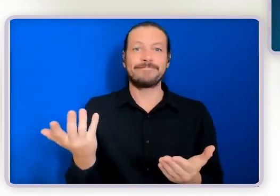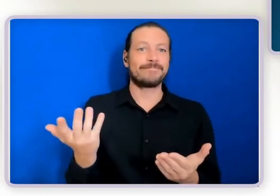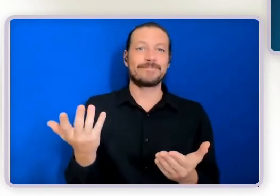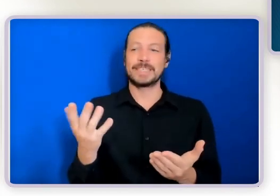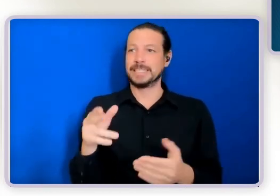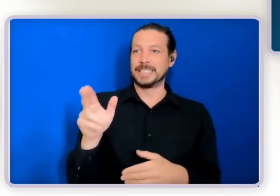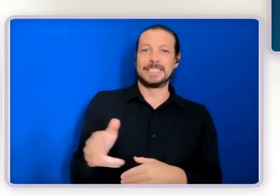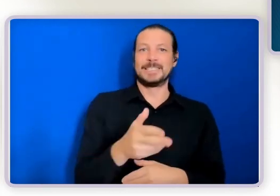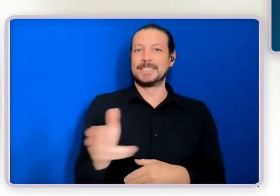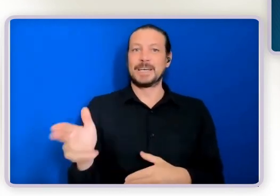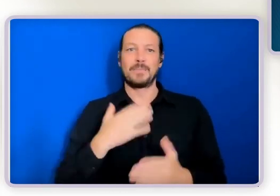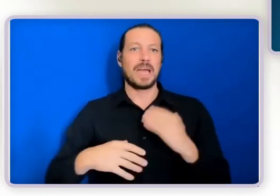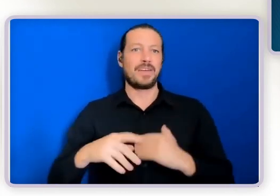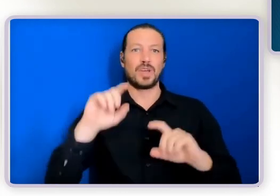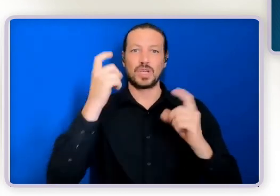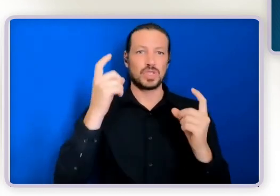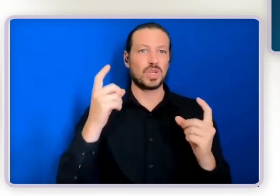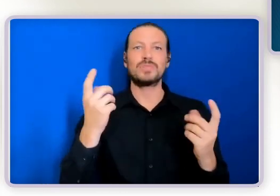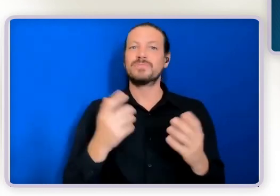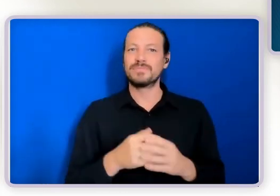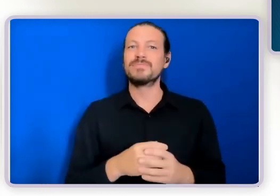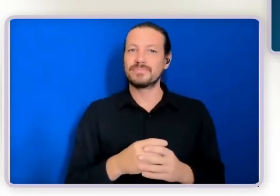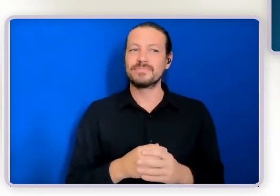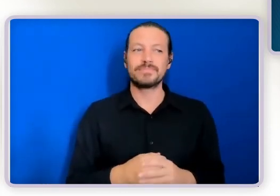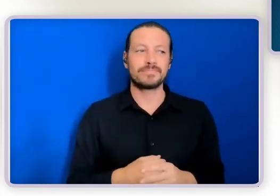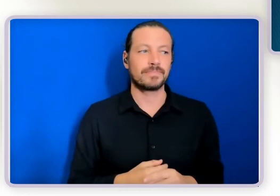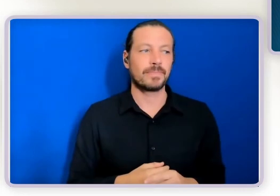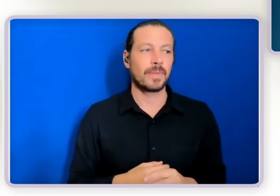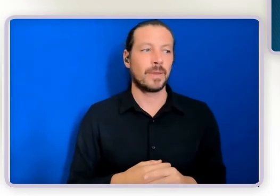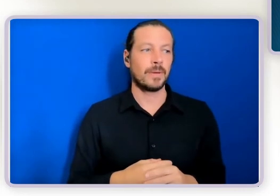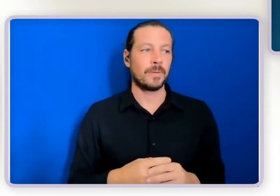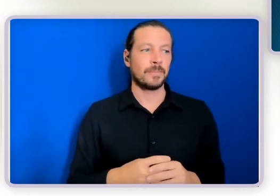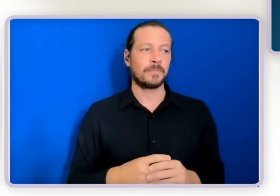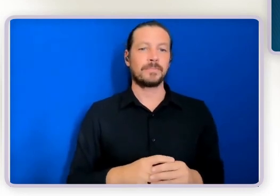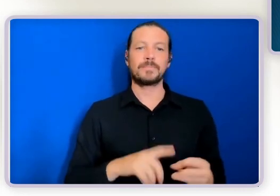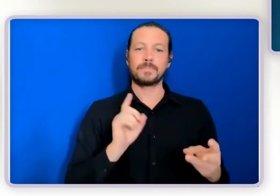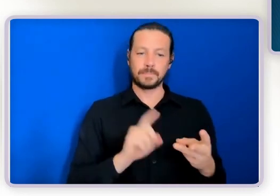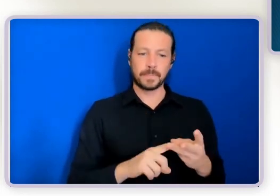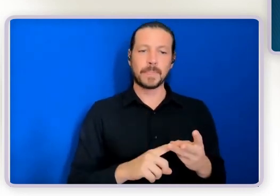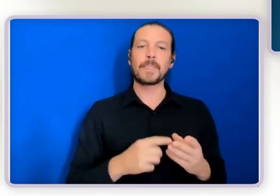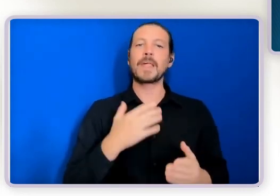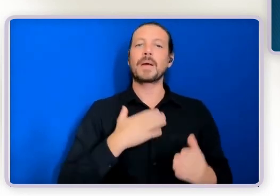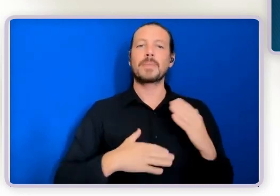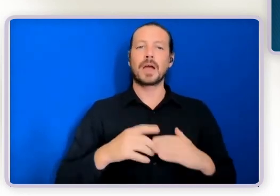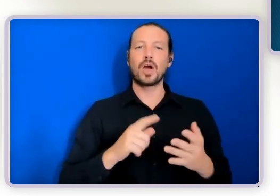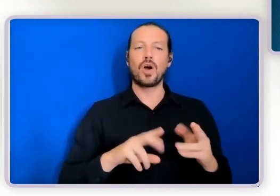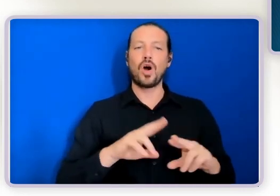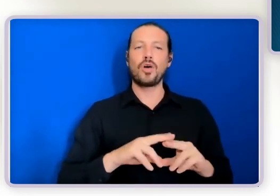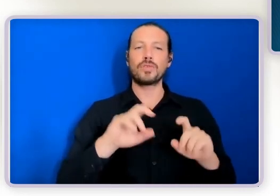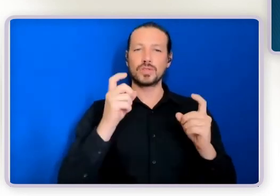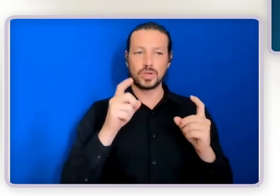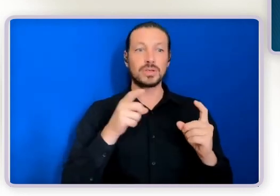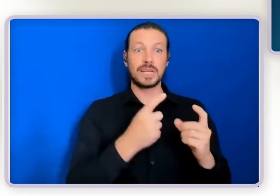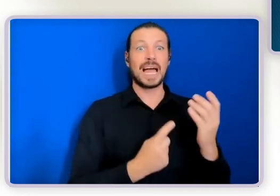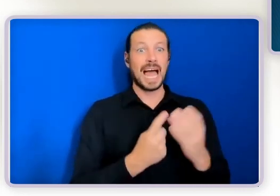has fixed. And of course, behaviours of concern, that's when people use restrictive practices. And so